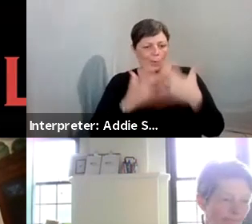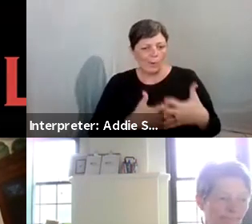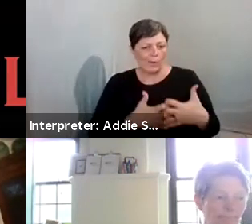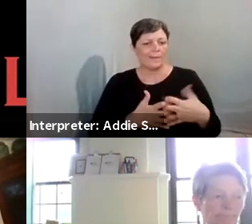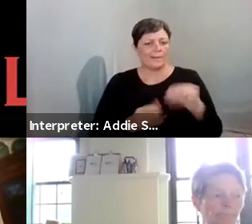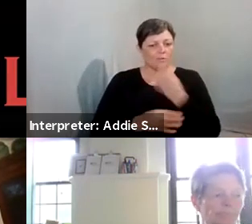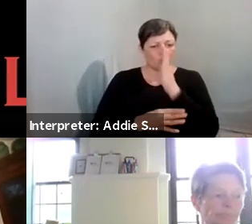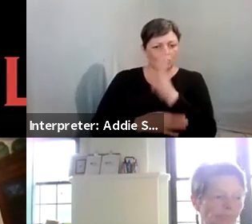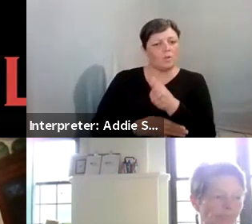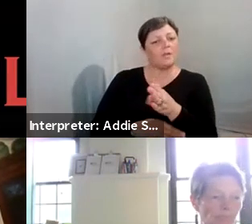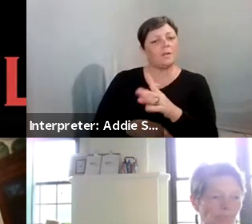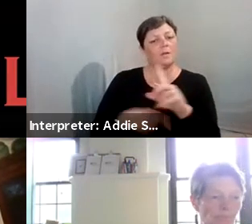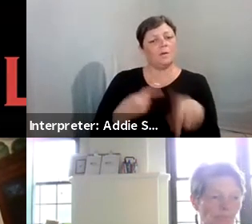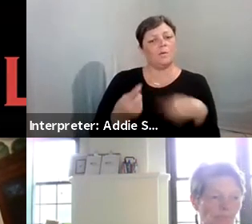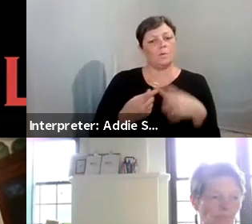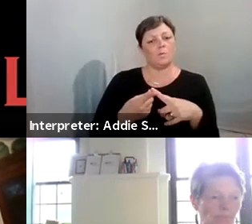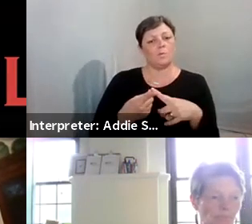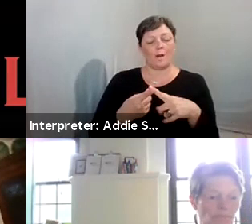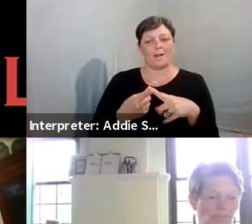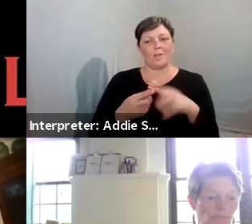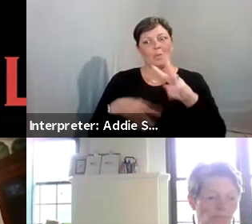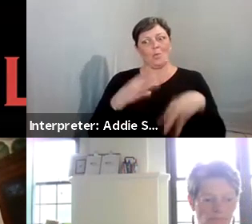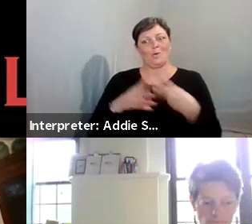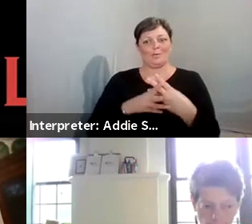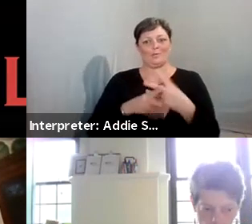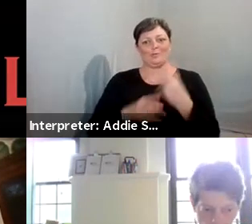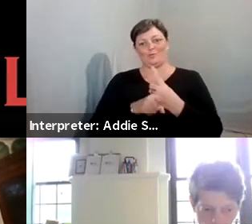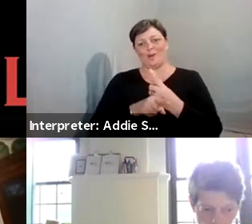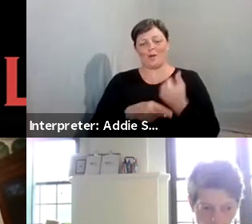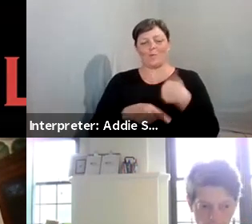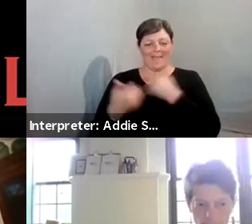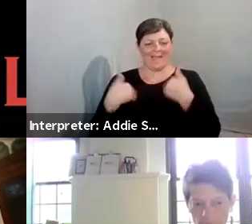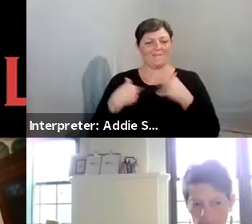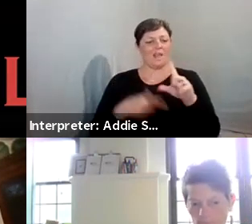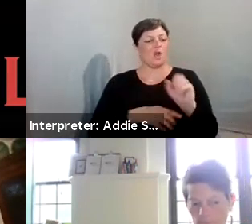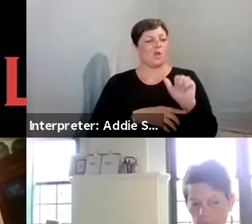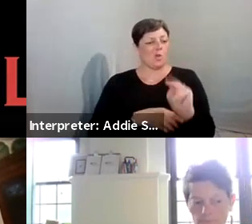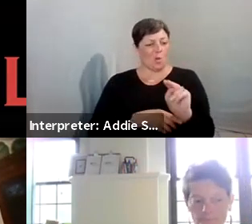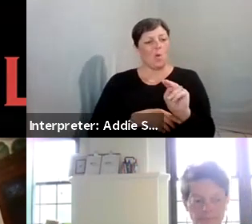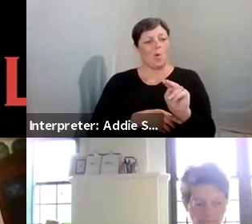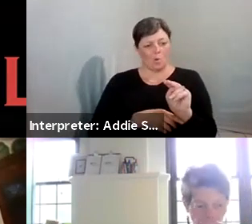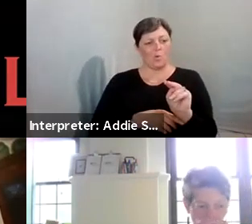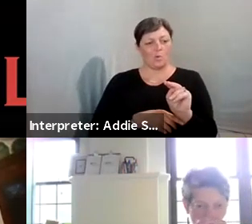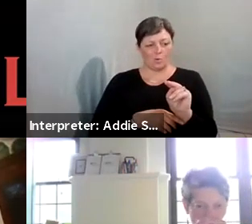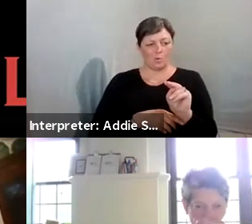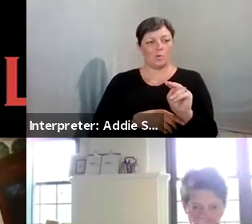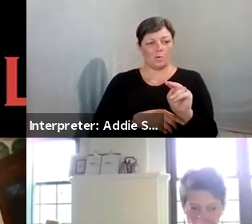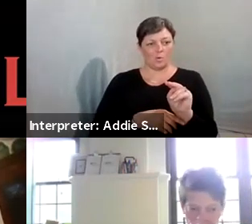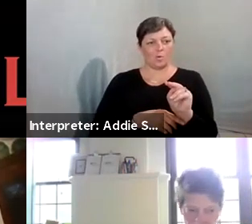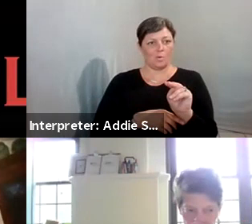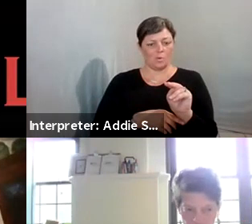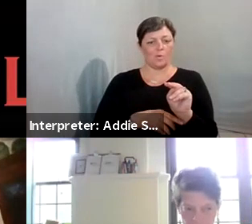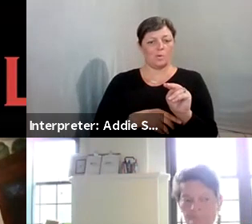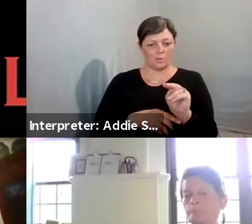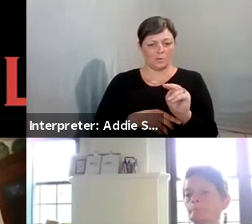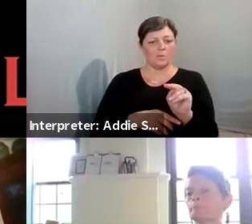straightened when the world rights itself again. We have the loan closet set up as a pre-vote station. We run pre-vote